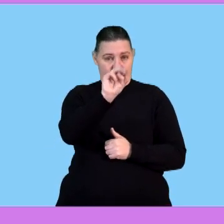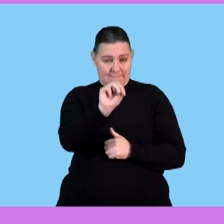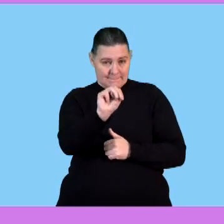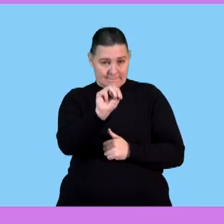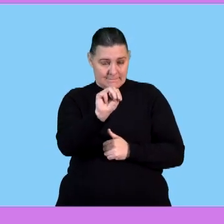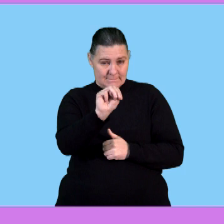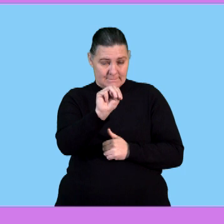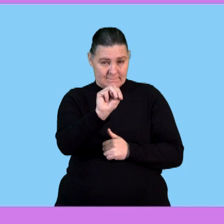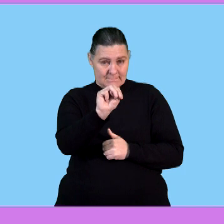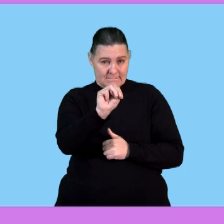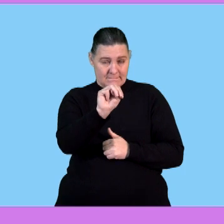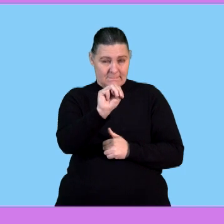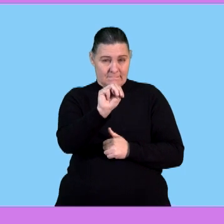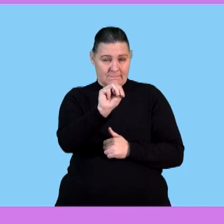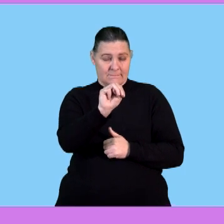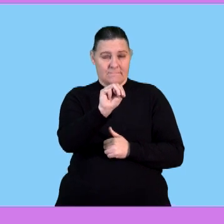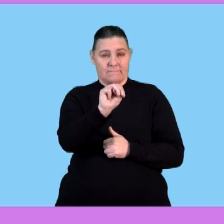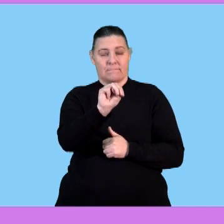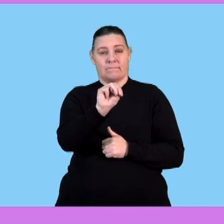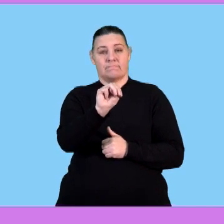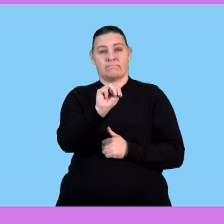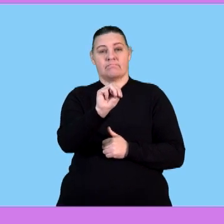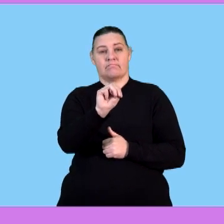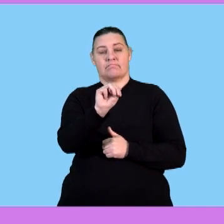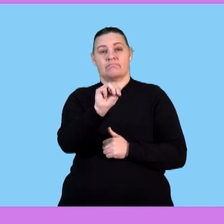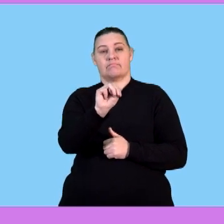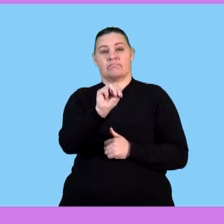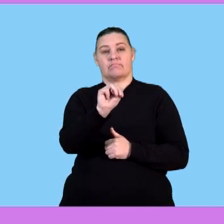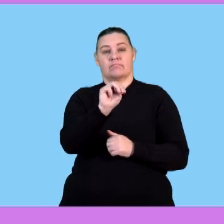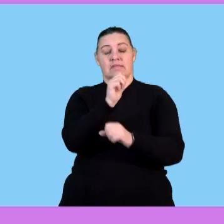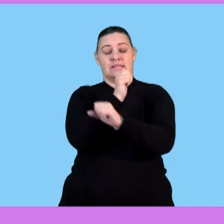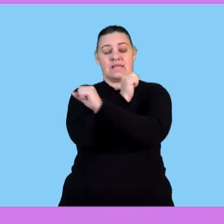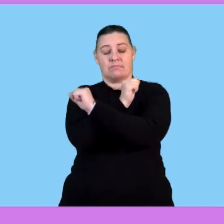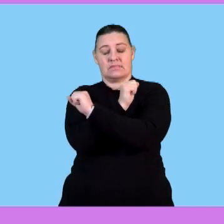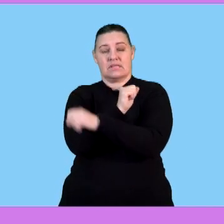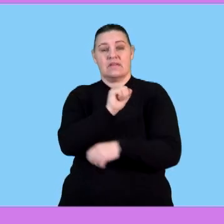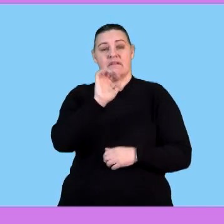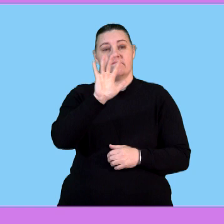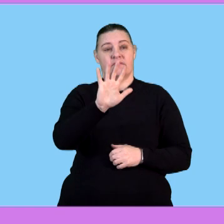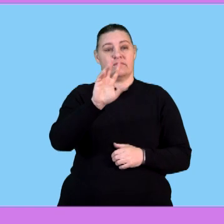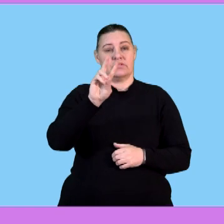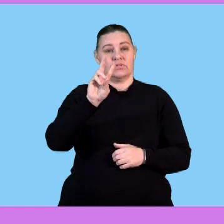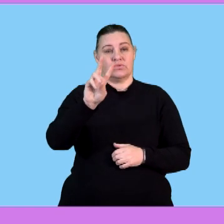meters. That's better. And here comes the rand part, multiplied by